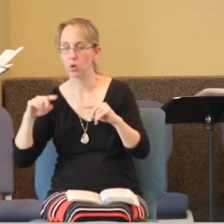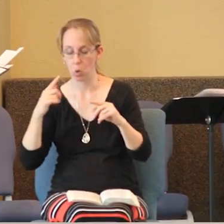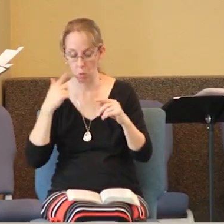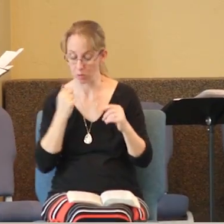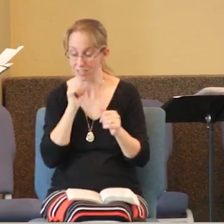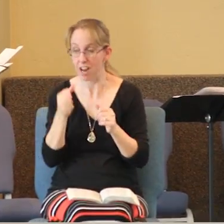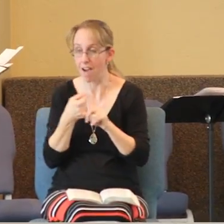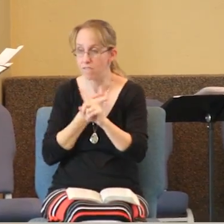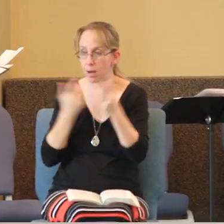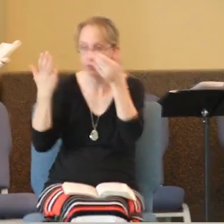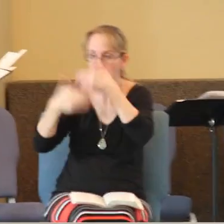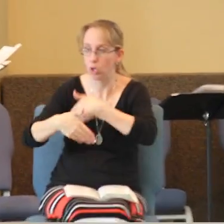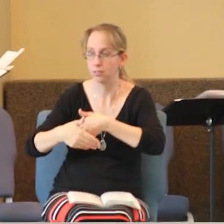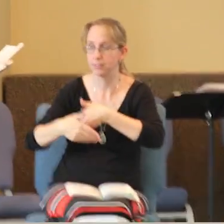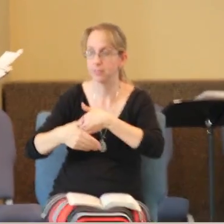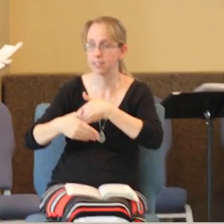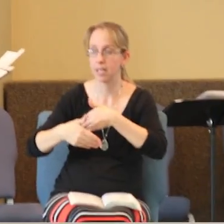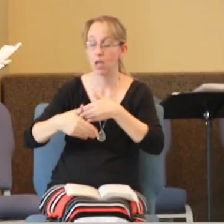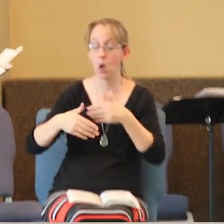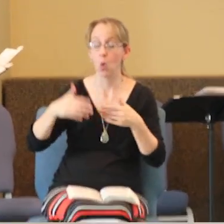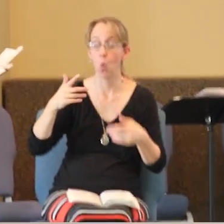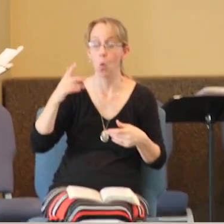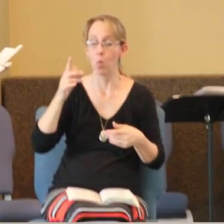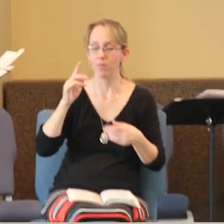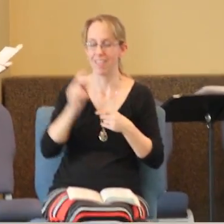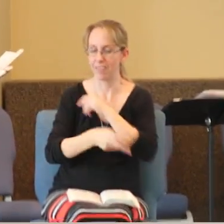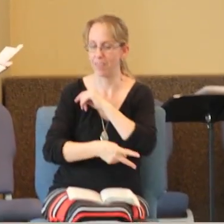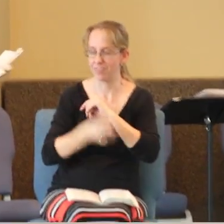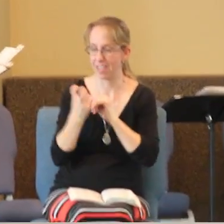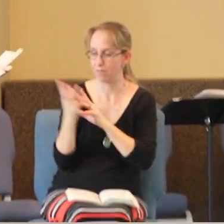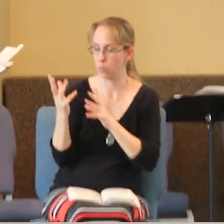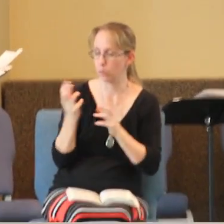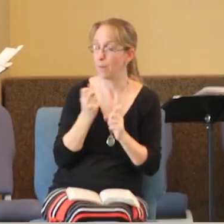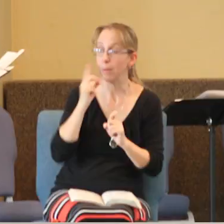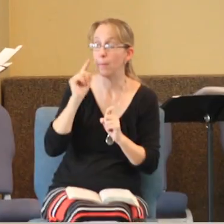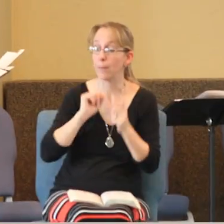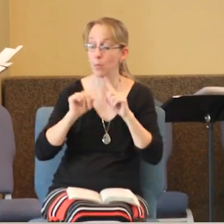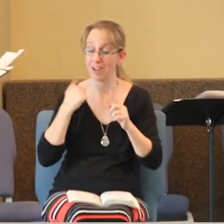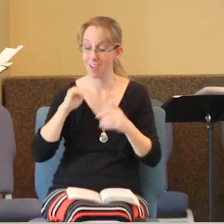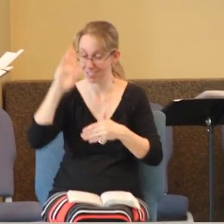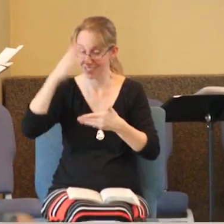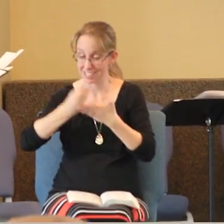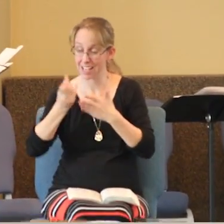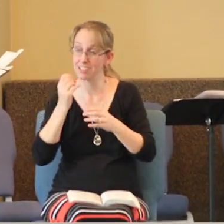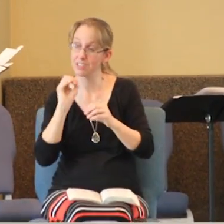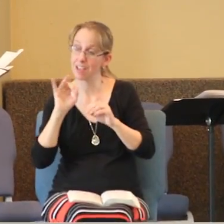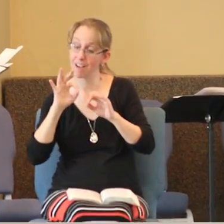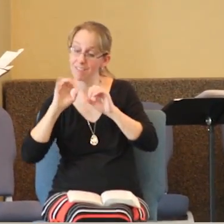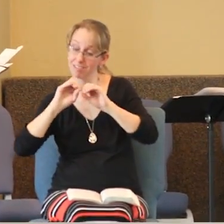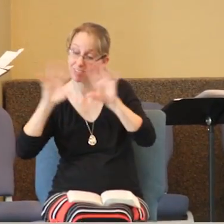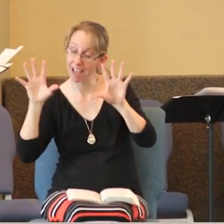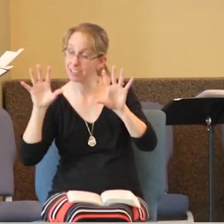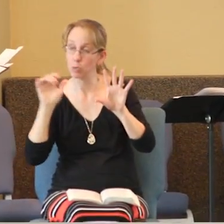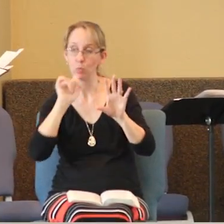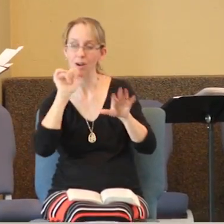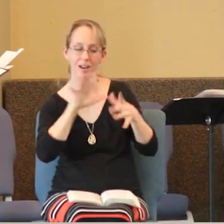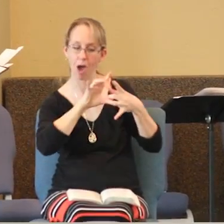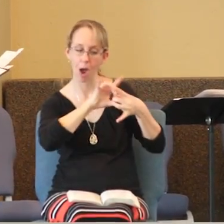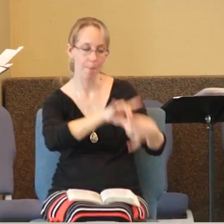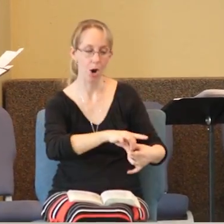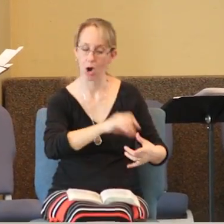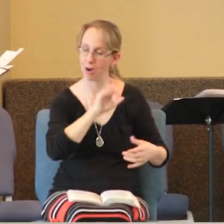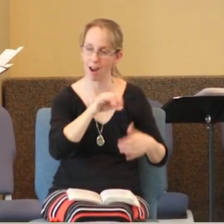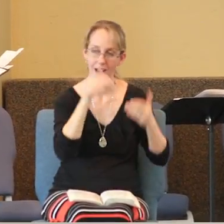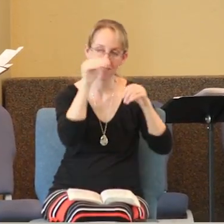that the day would overtake you like a thief, for you are all sons of light and sons of day. We are not